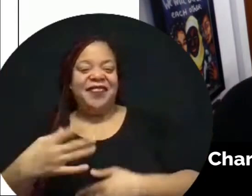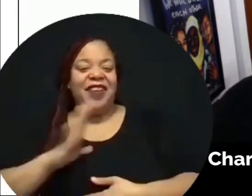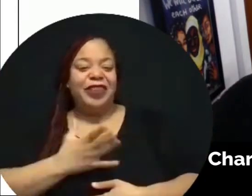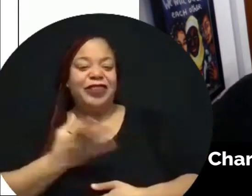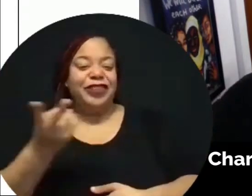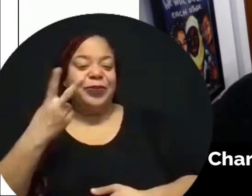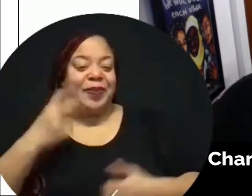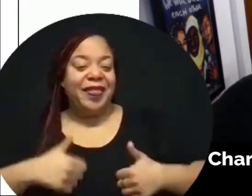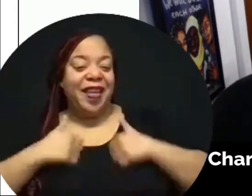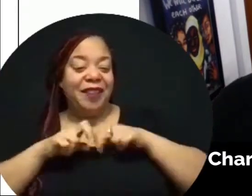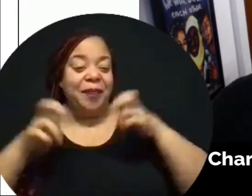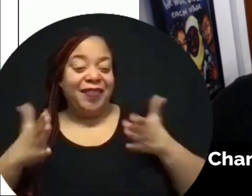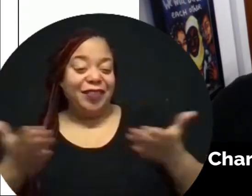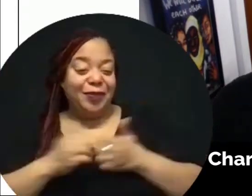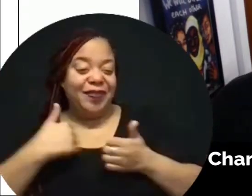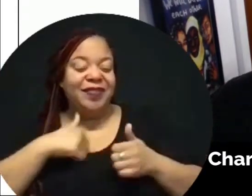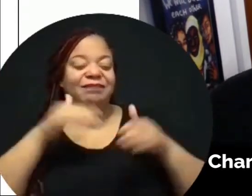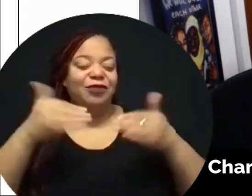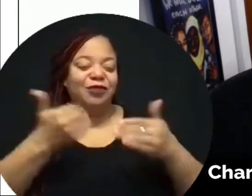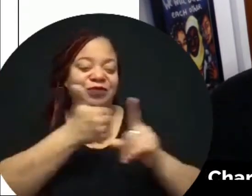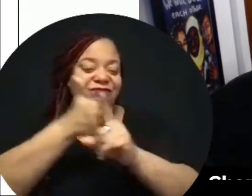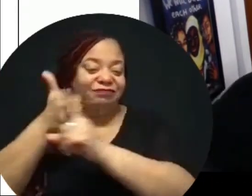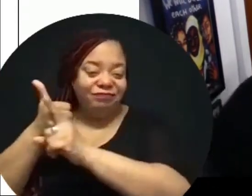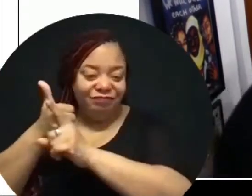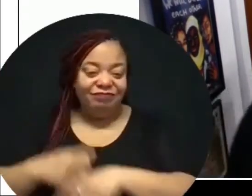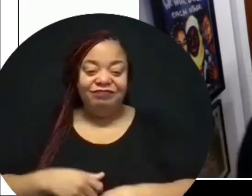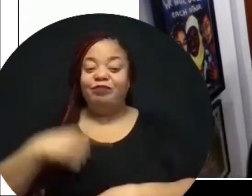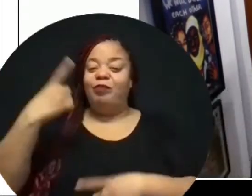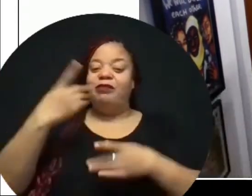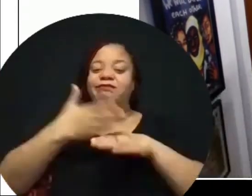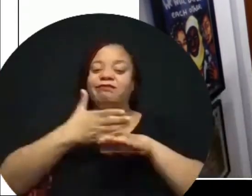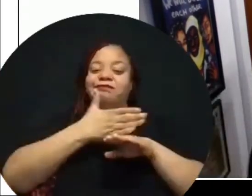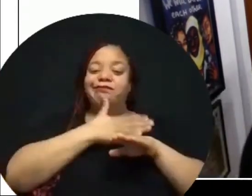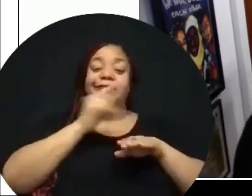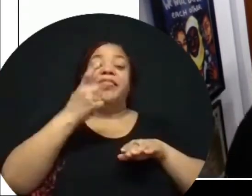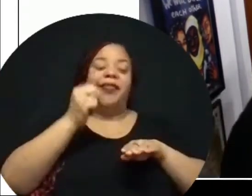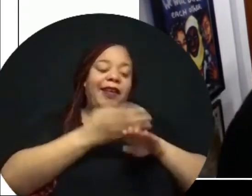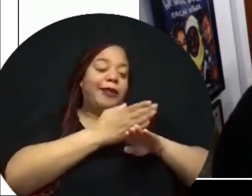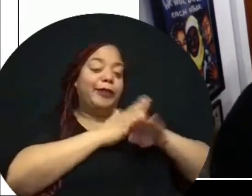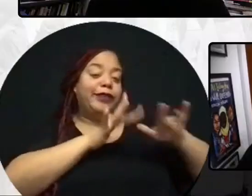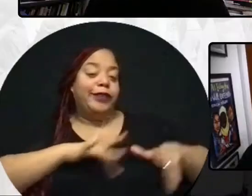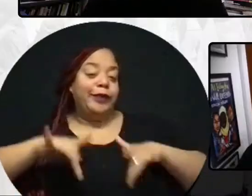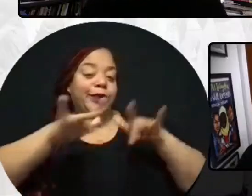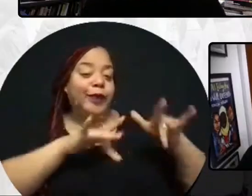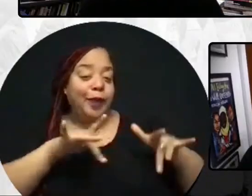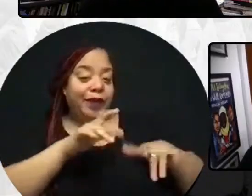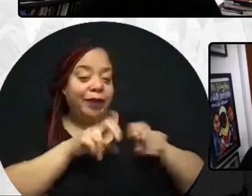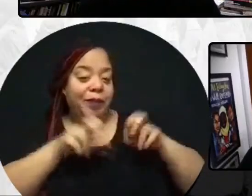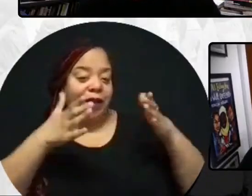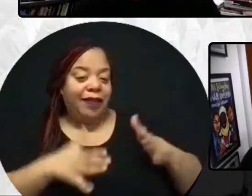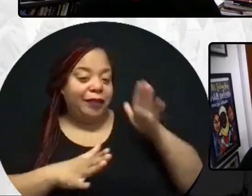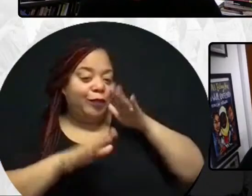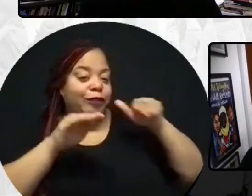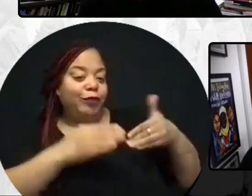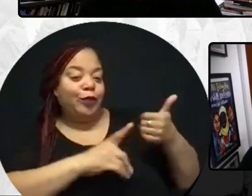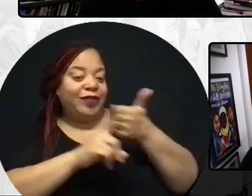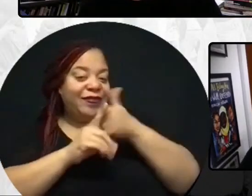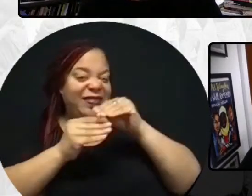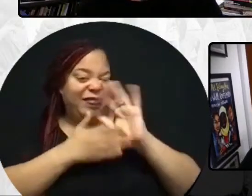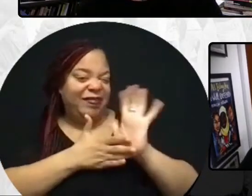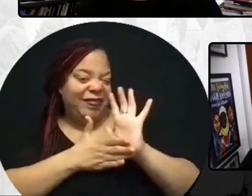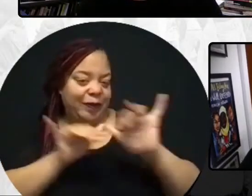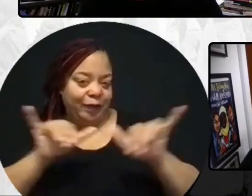why don't we have JT, do you mind introducing yourself and kicking us off? No, sure. Thank you, Charlotte.